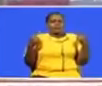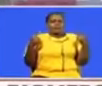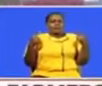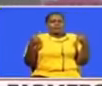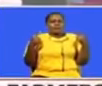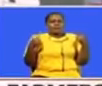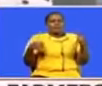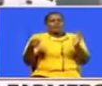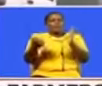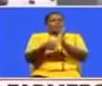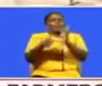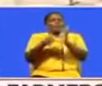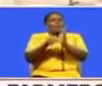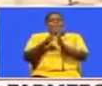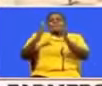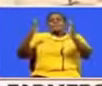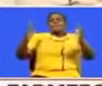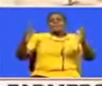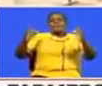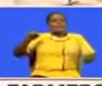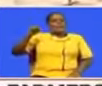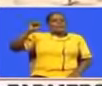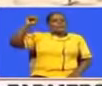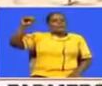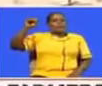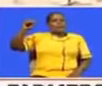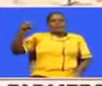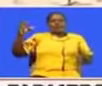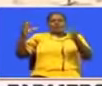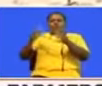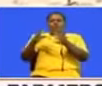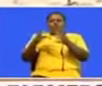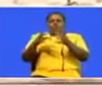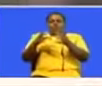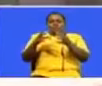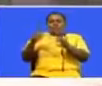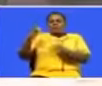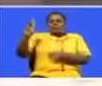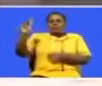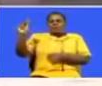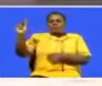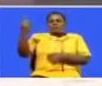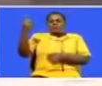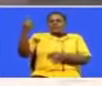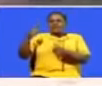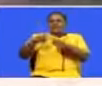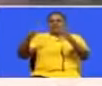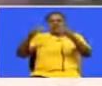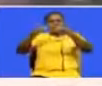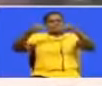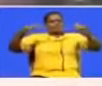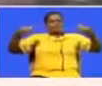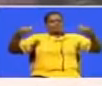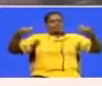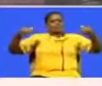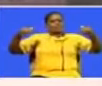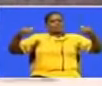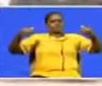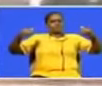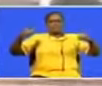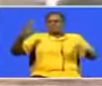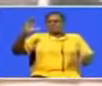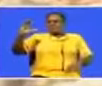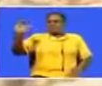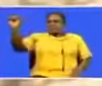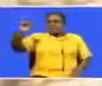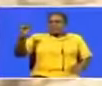has been a thorny issue that had left the political divide, especially the ruling coalition Kenya Kwanza, split down the grain. Trade